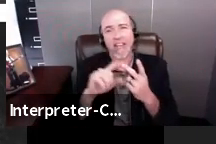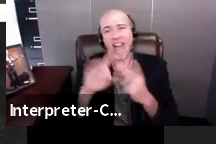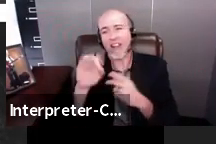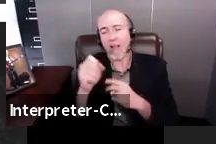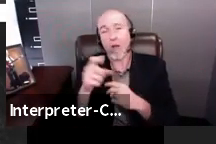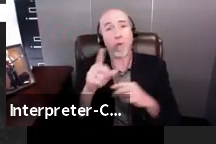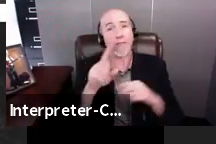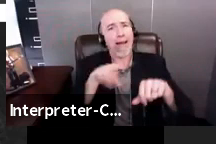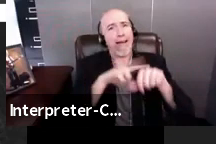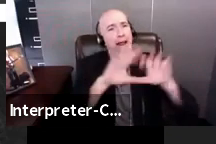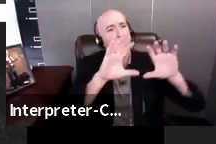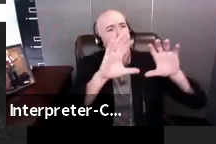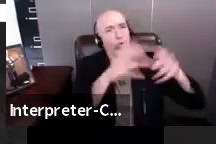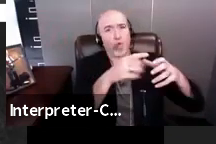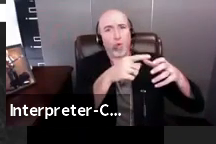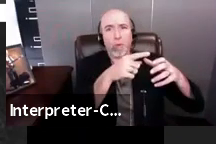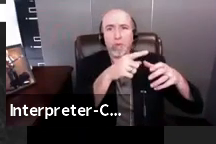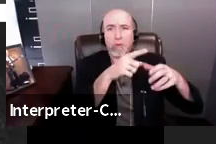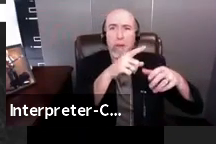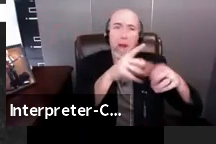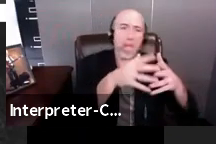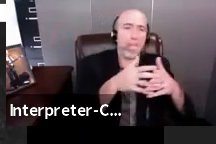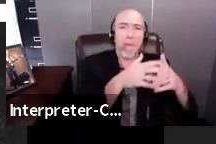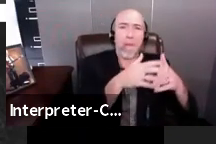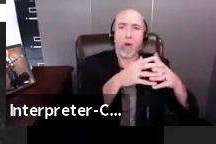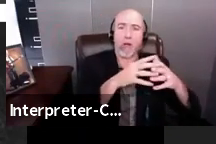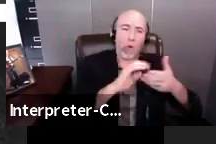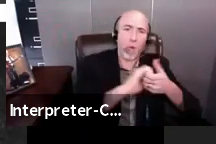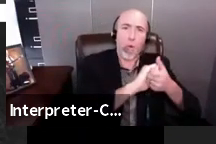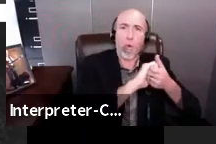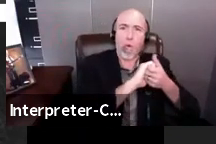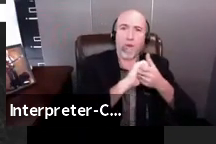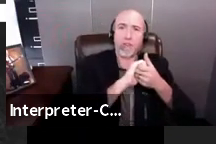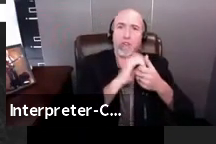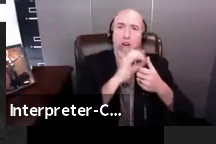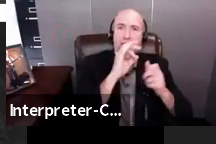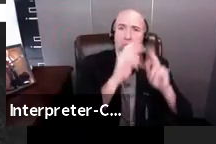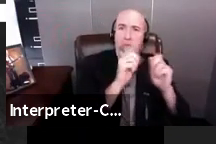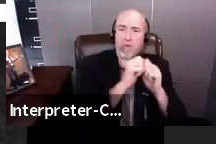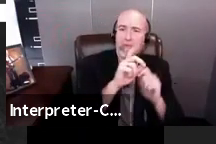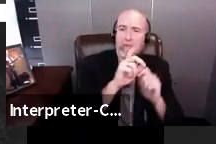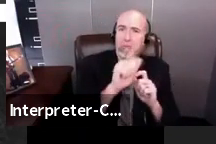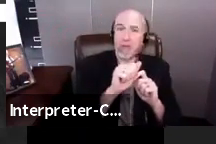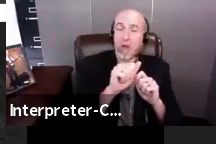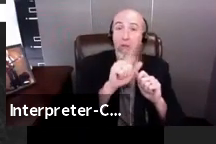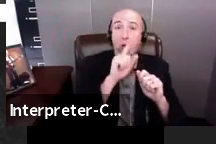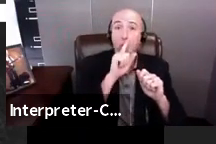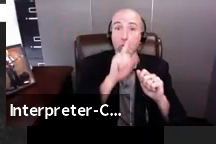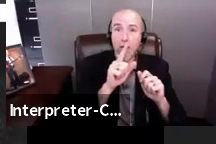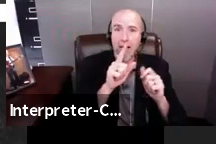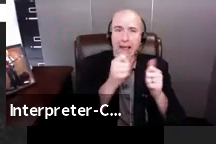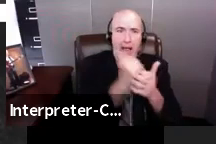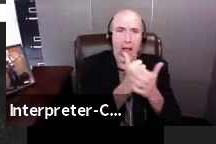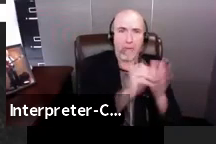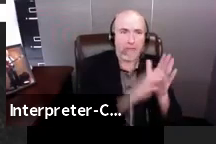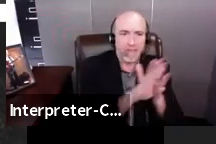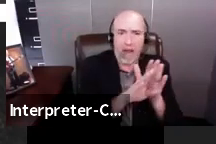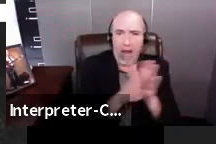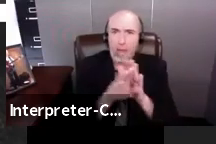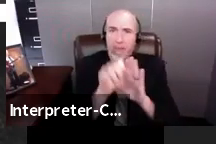of Citizens with Disabilities that helped develop a lot of the state coalitions that many of them